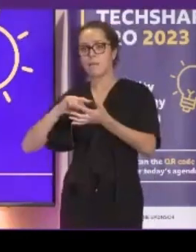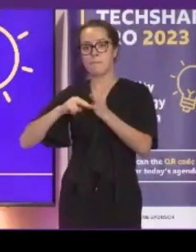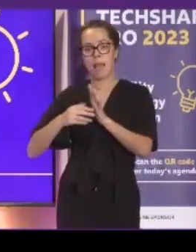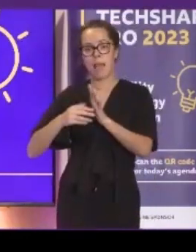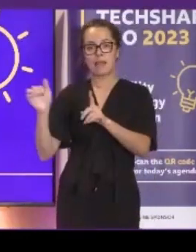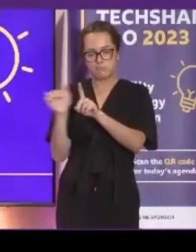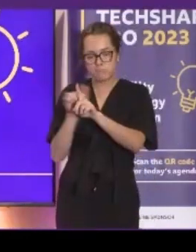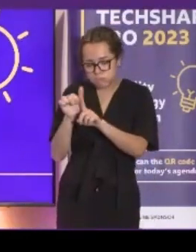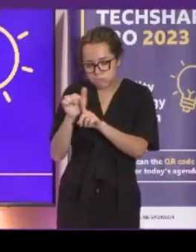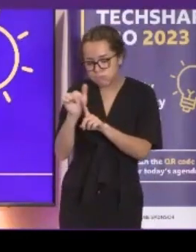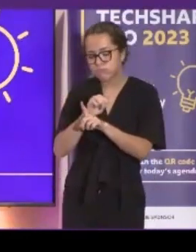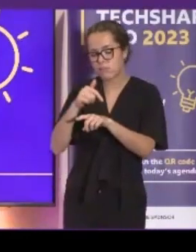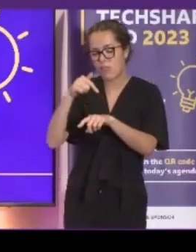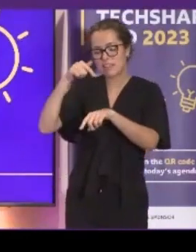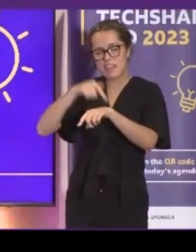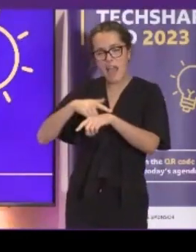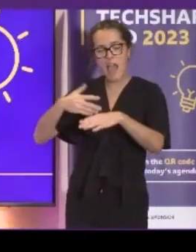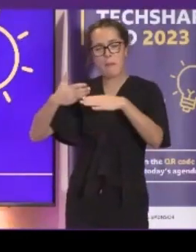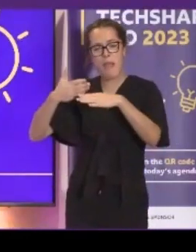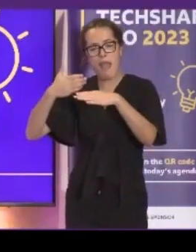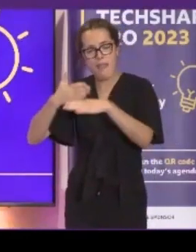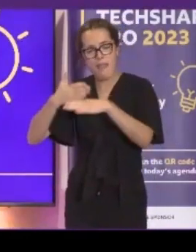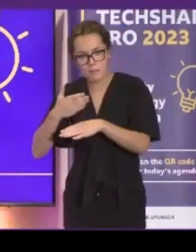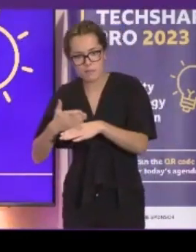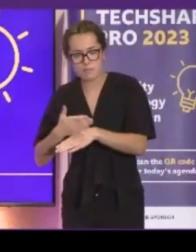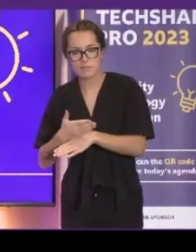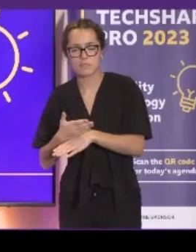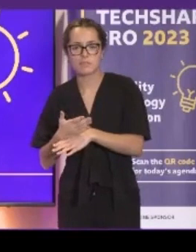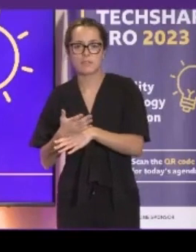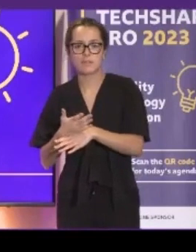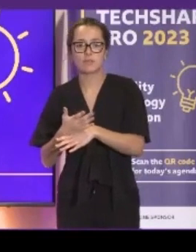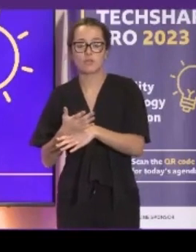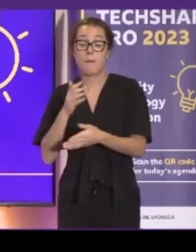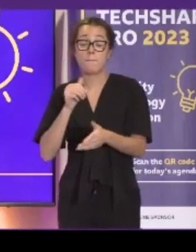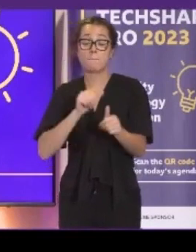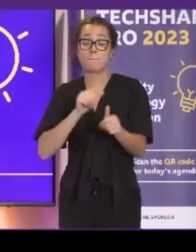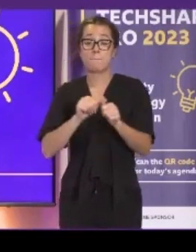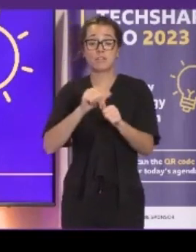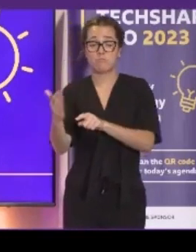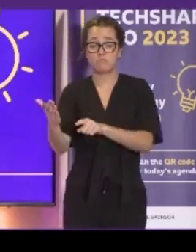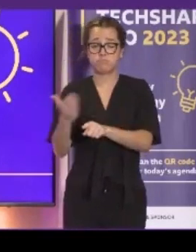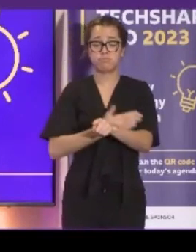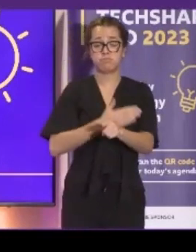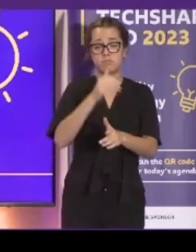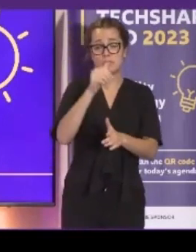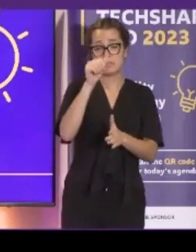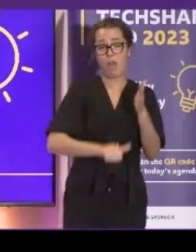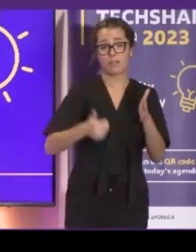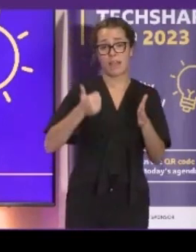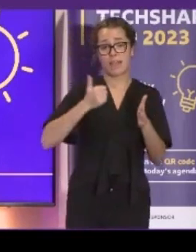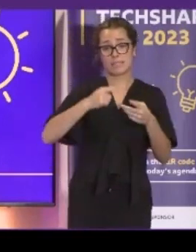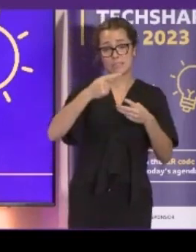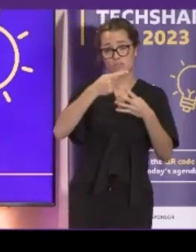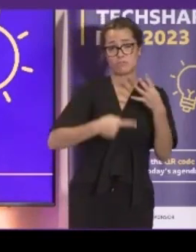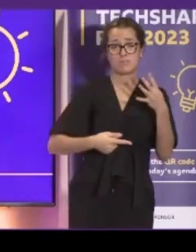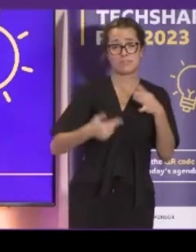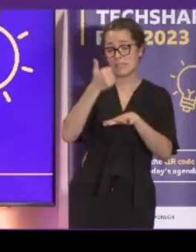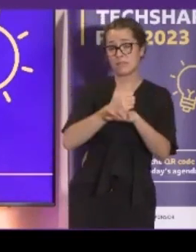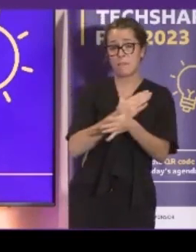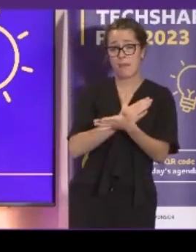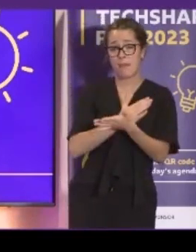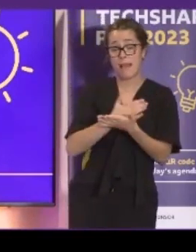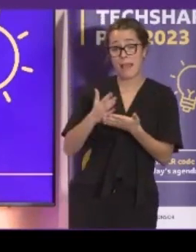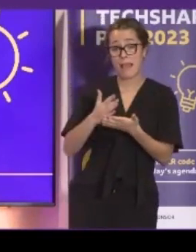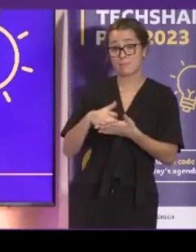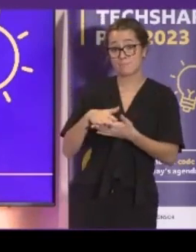takes. So really critical for us to find a way to set those expectations right up front. And that's why we came to you,